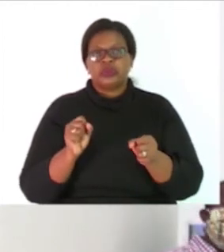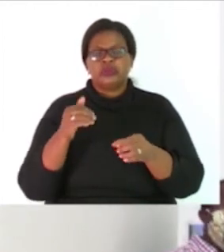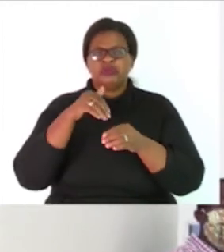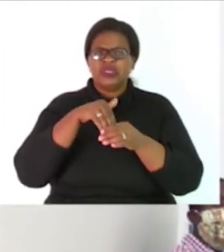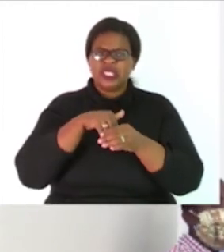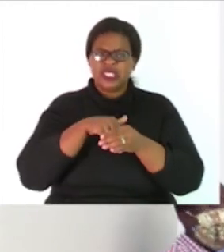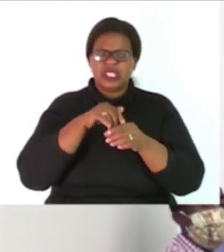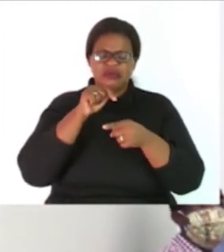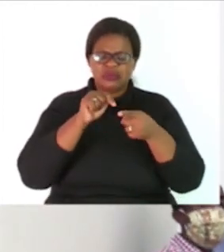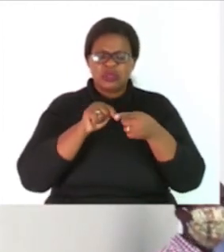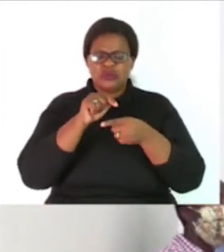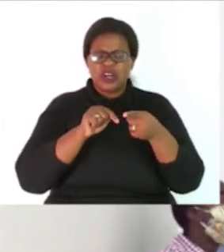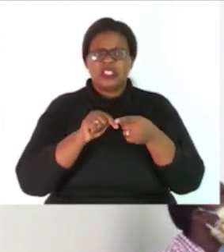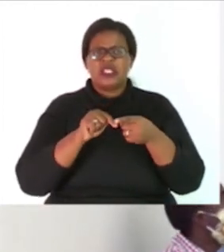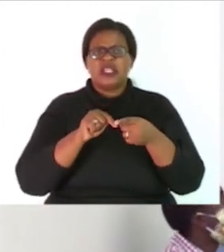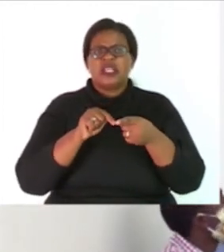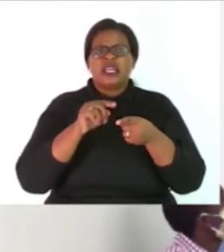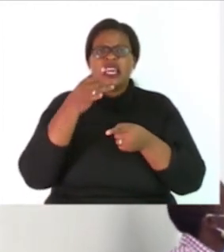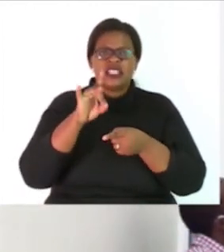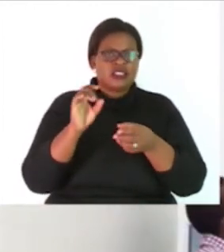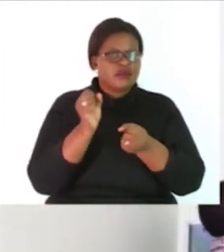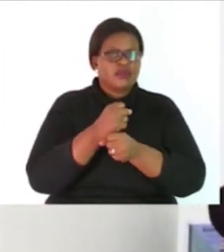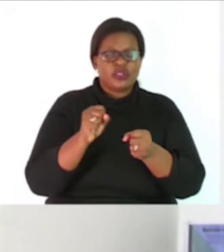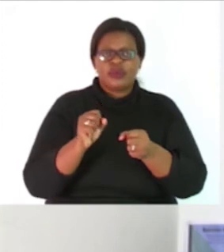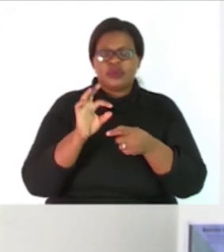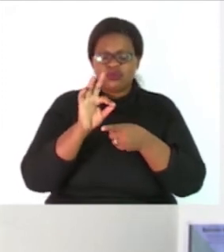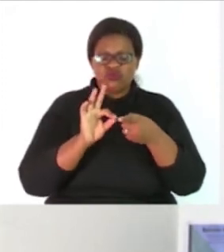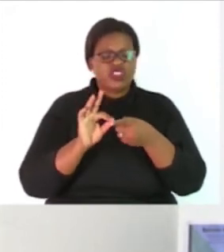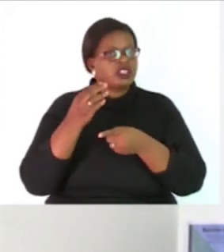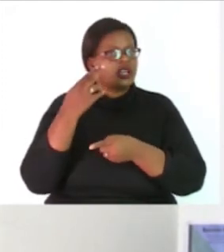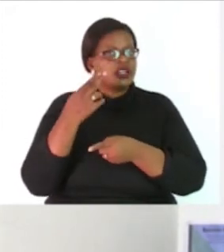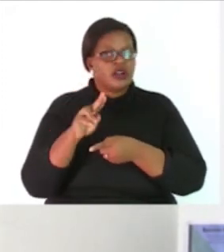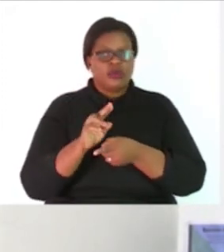3 is not a factor of 8.